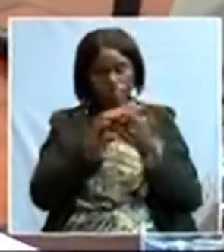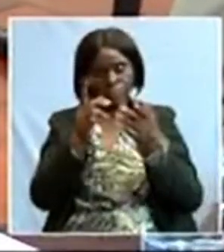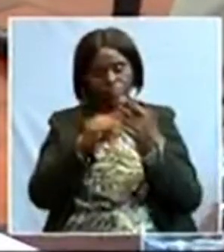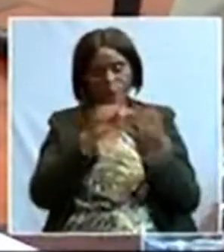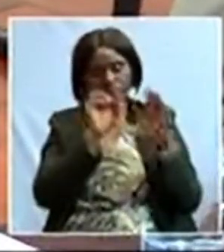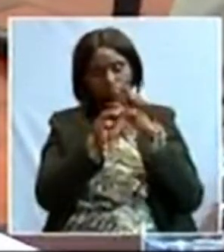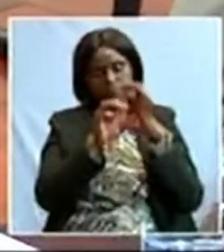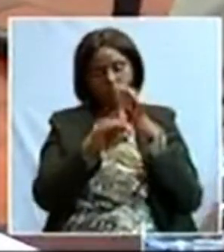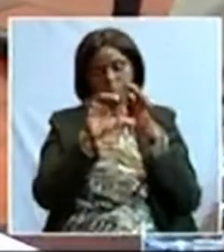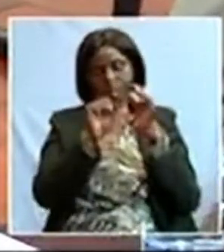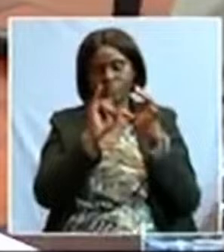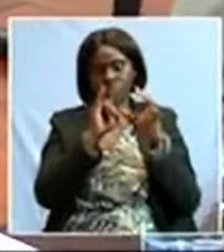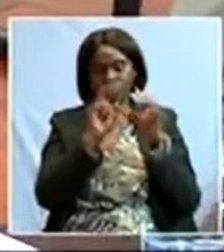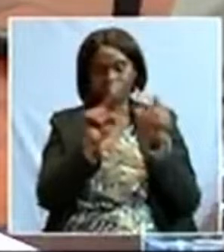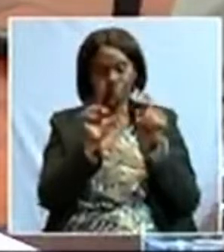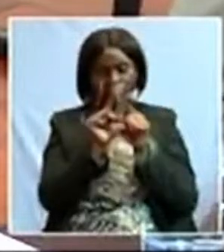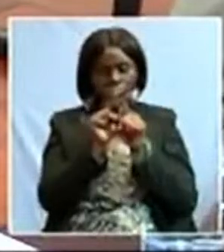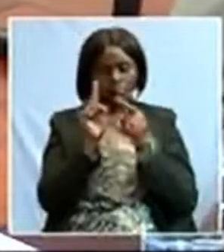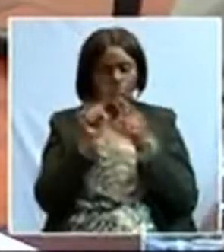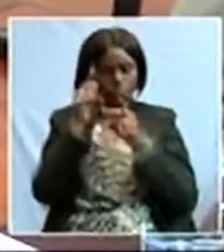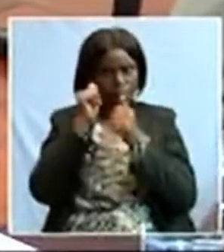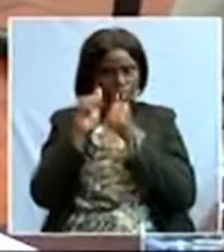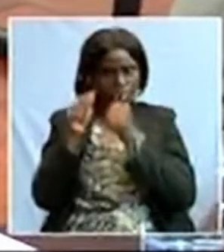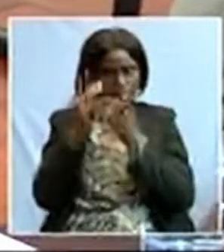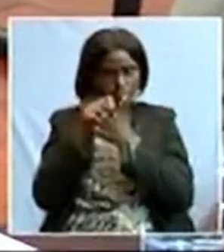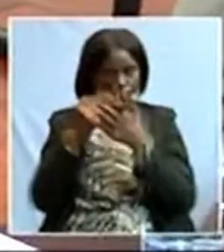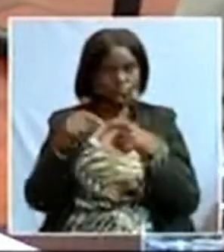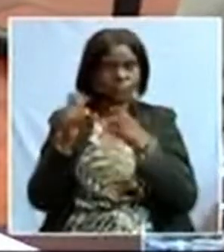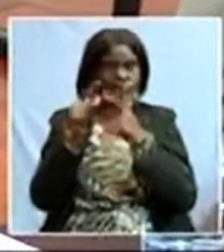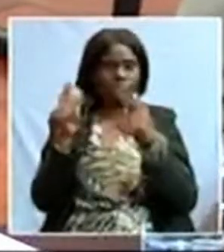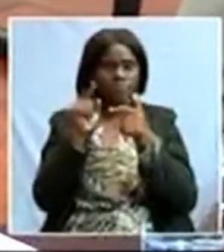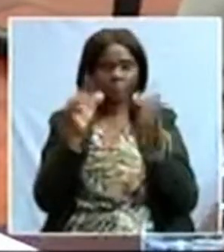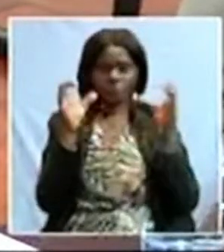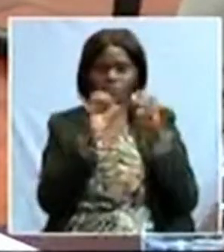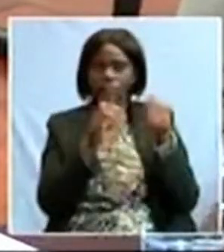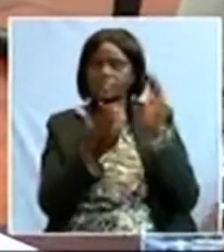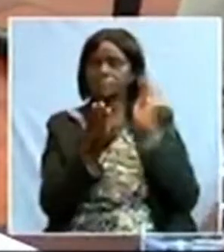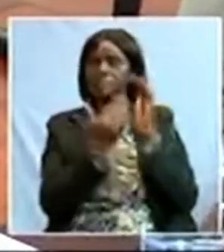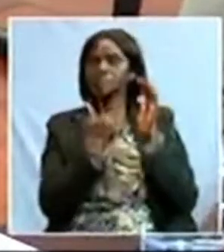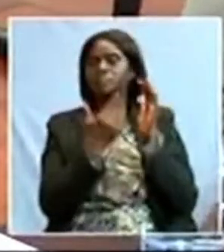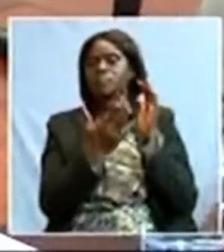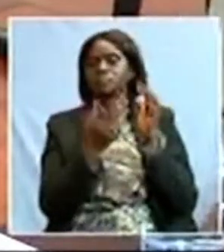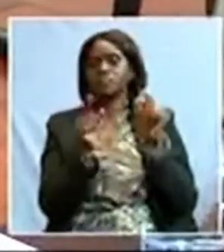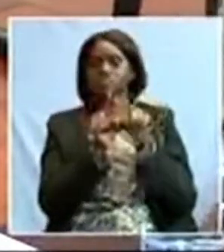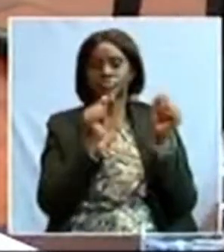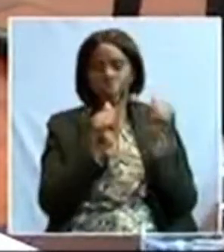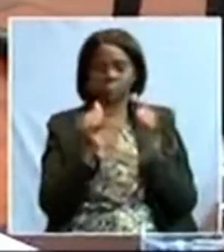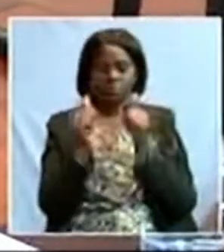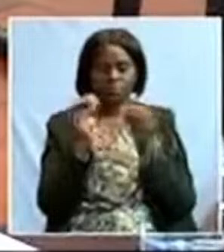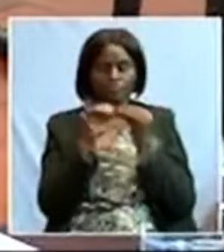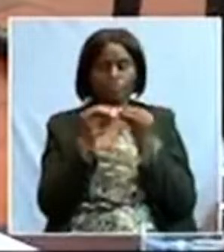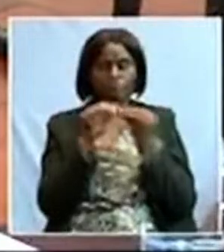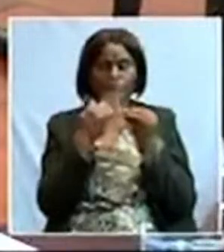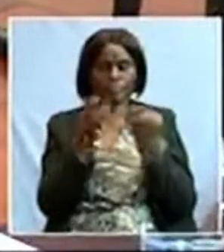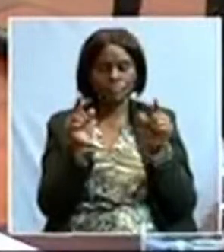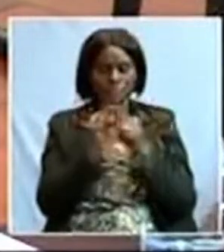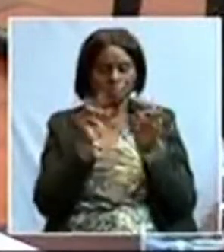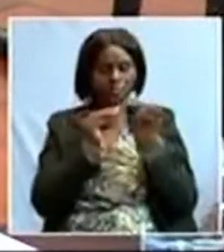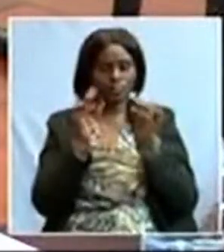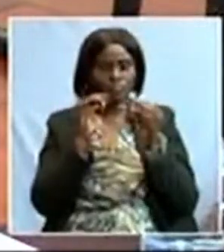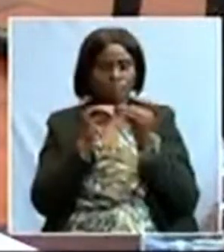remit statutory obligations due to financial challenges the council was facing. Action taken.